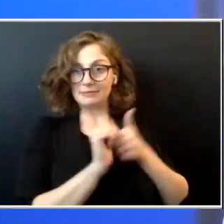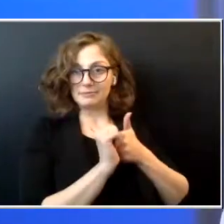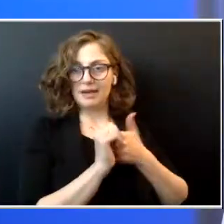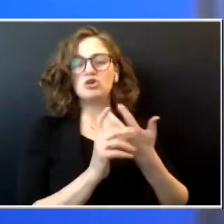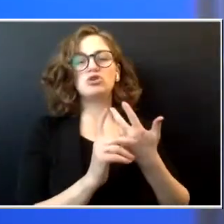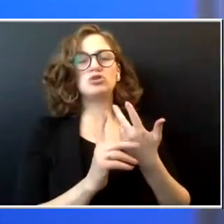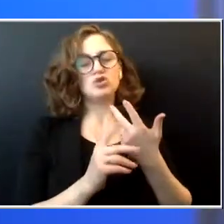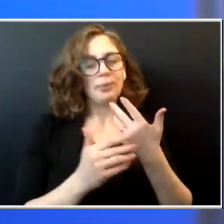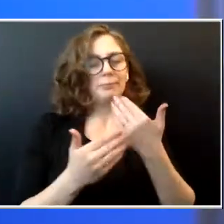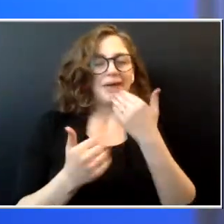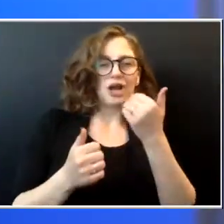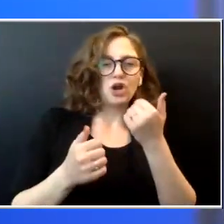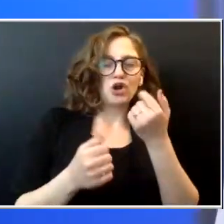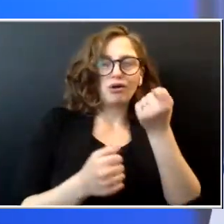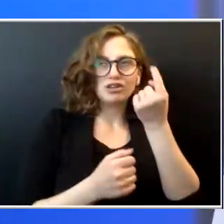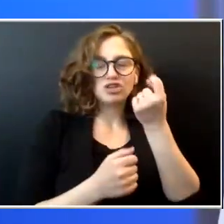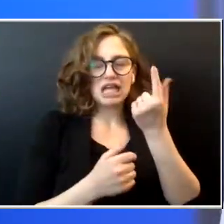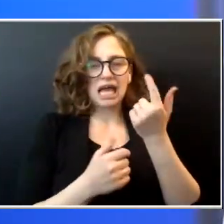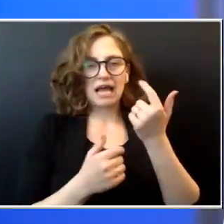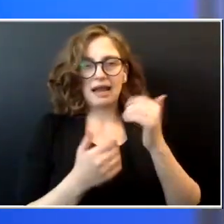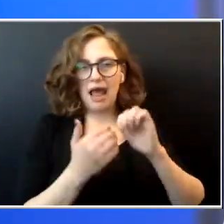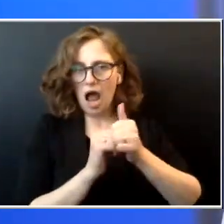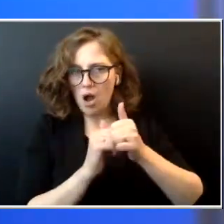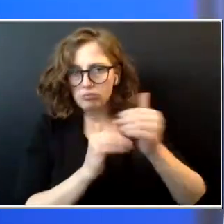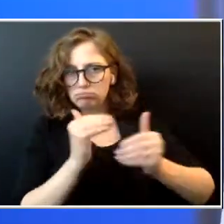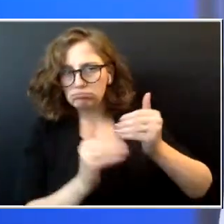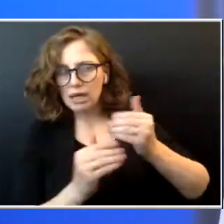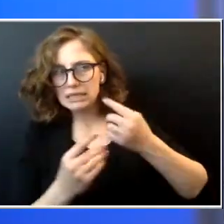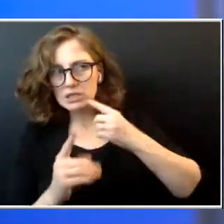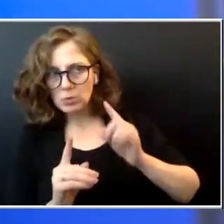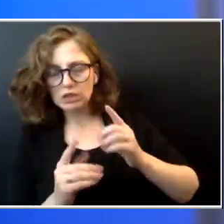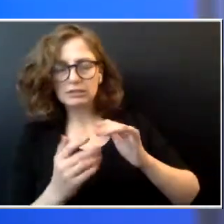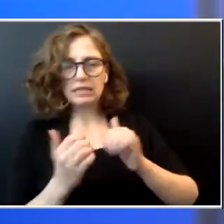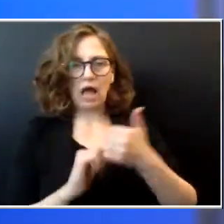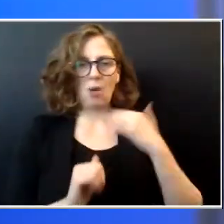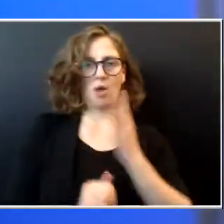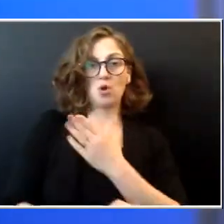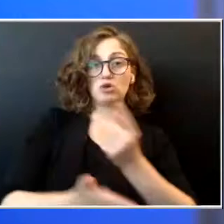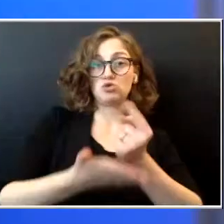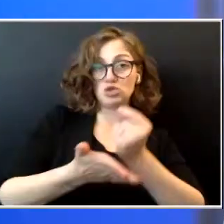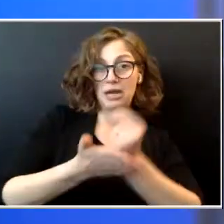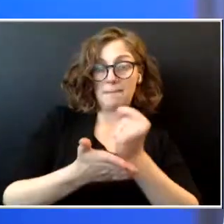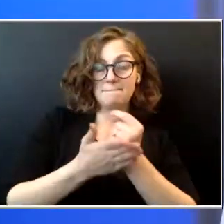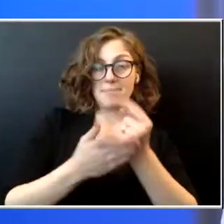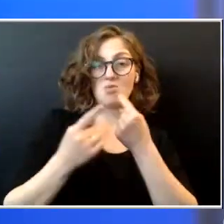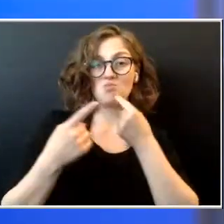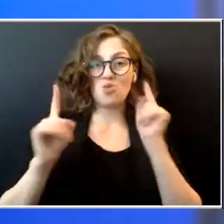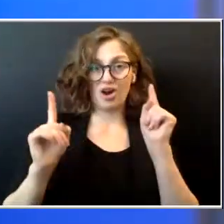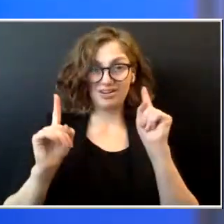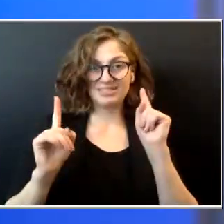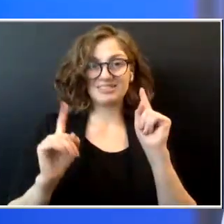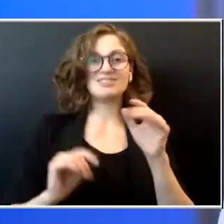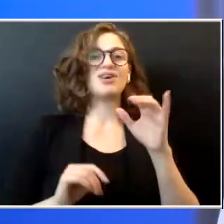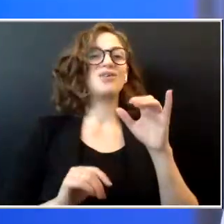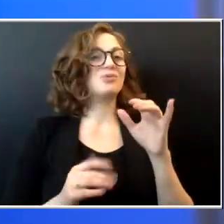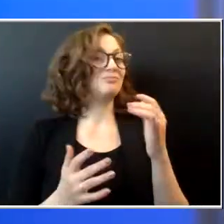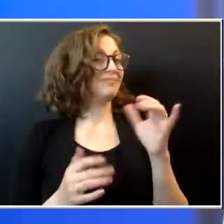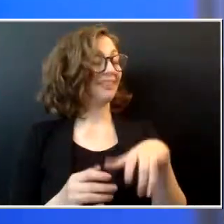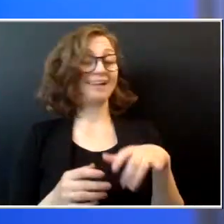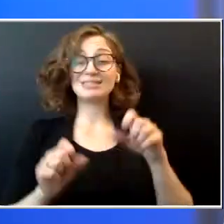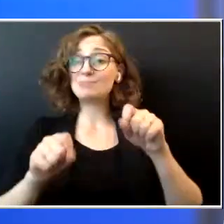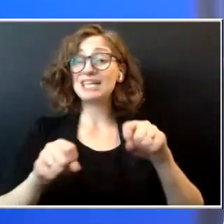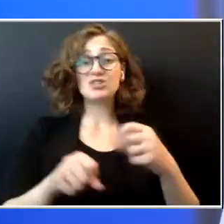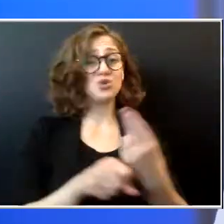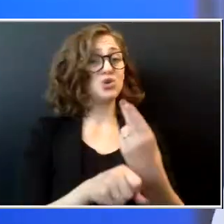our treatment actually works on it. And I think this is, again, the potential of utilizing FLASH with immunotherapy. There's a